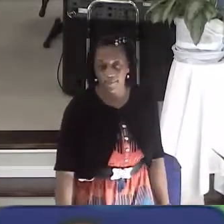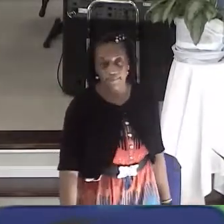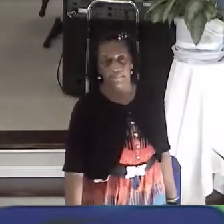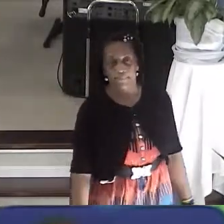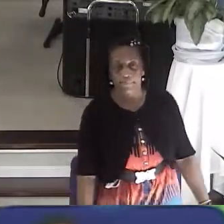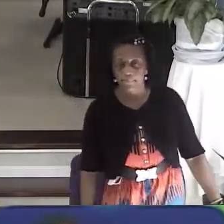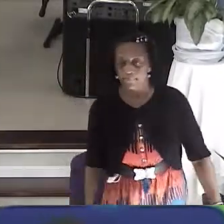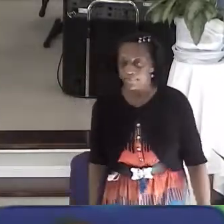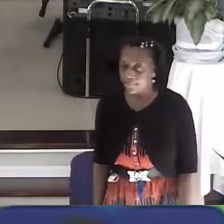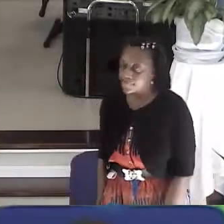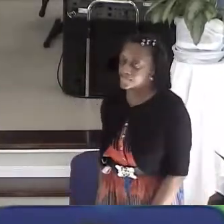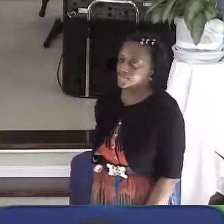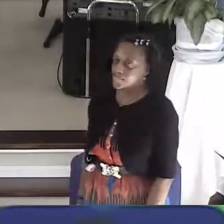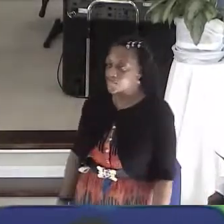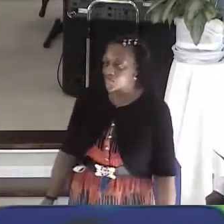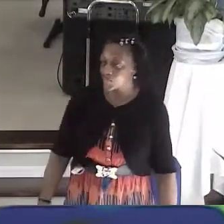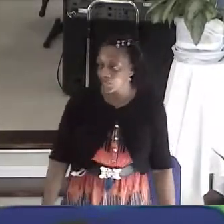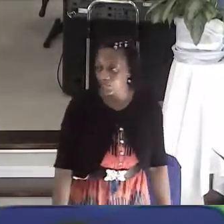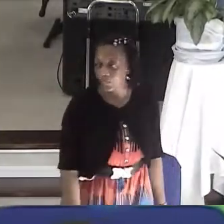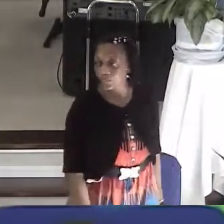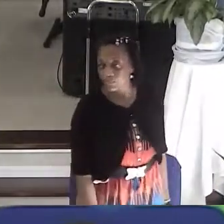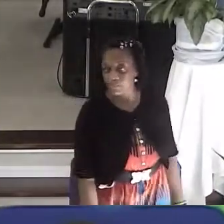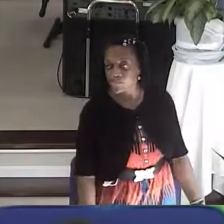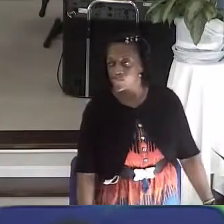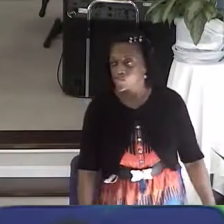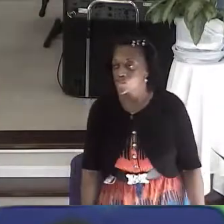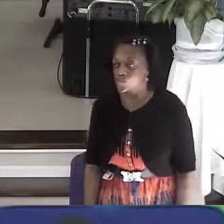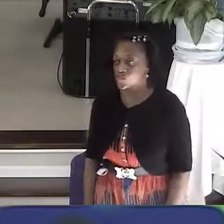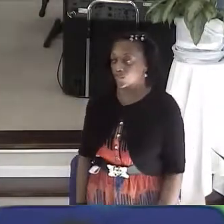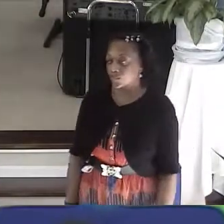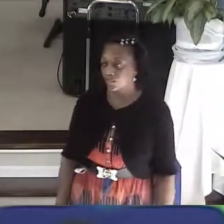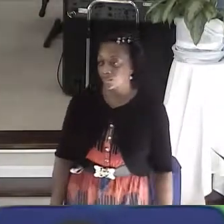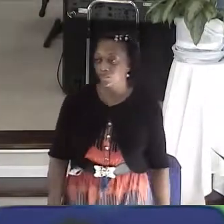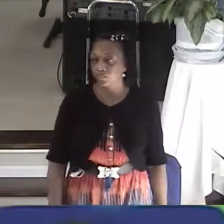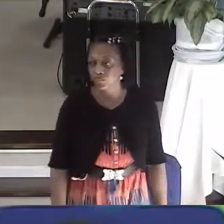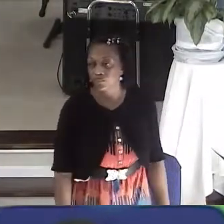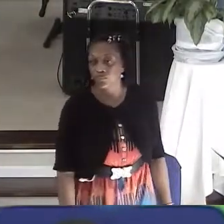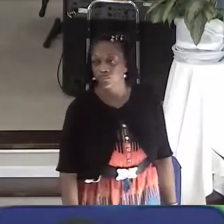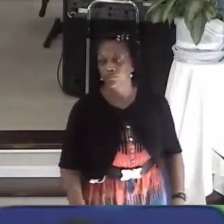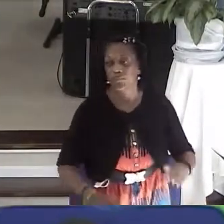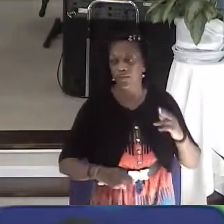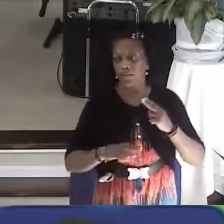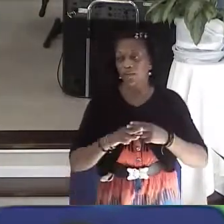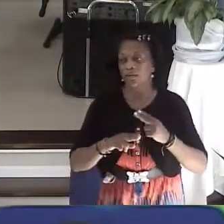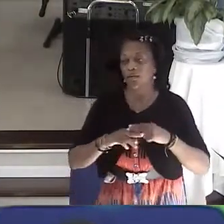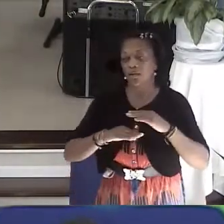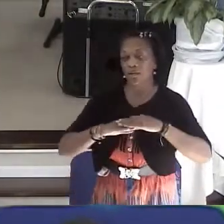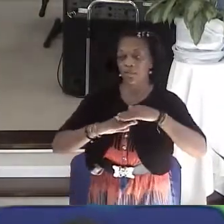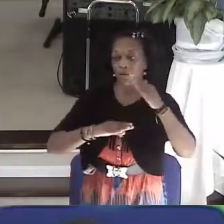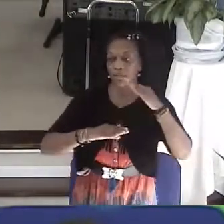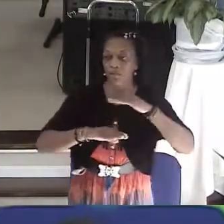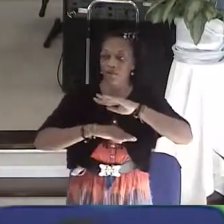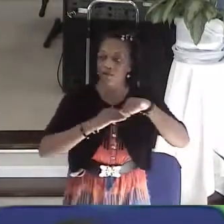When you hear that song, you shout hallelujah. Hallelujah. Name above all